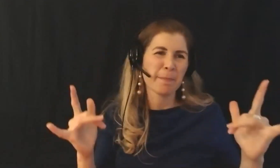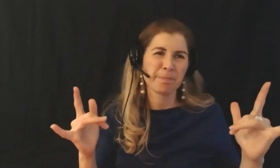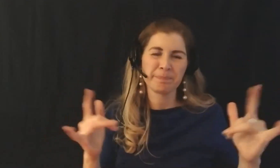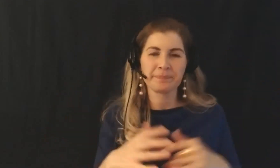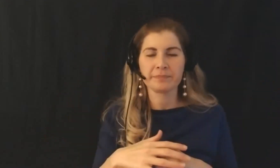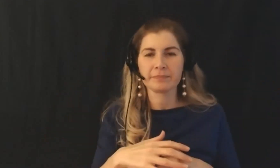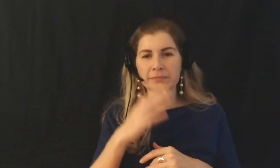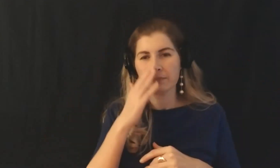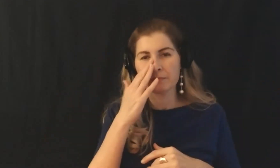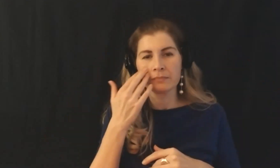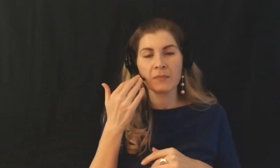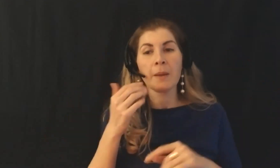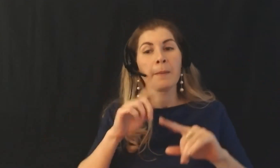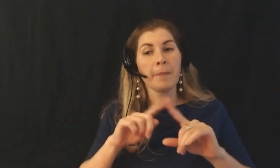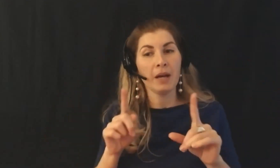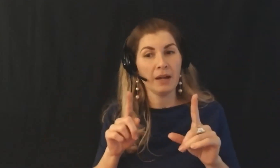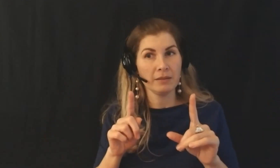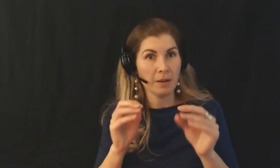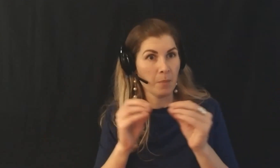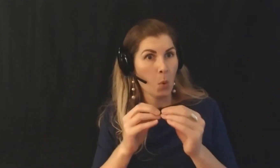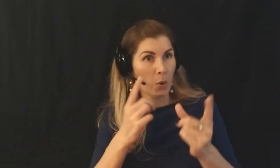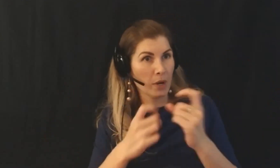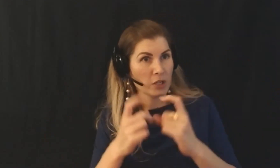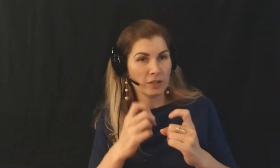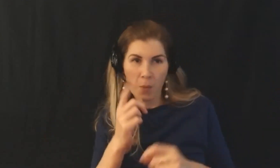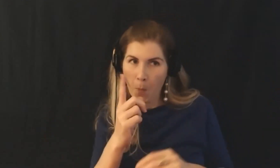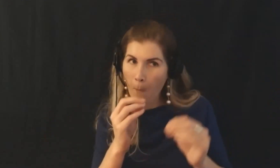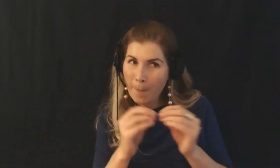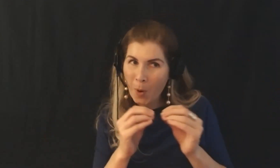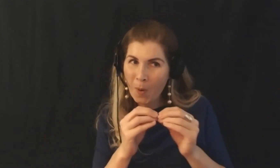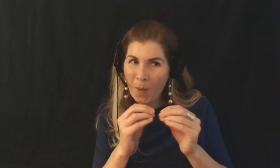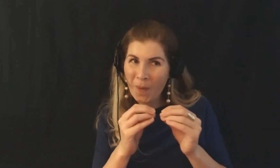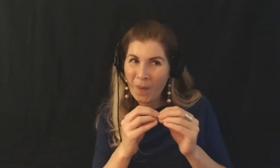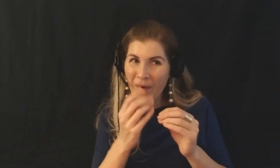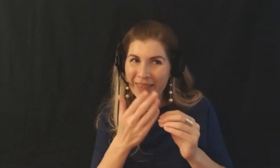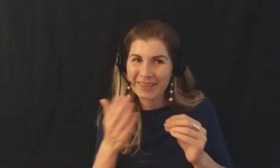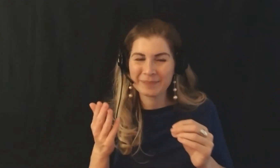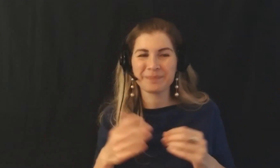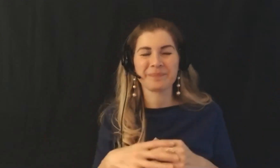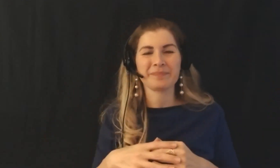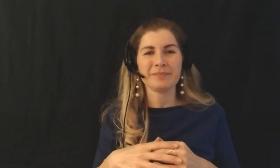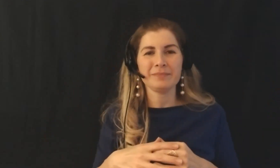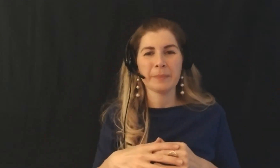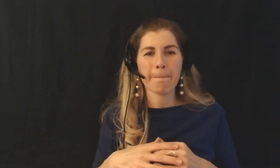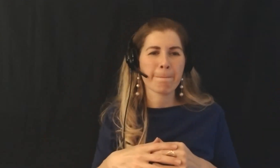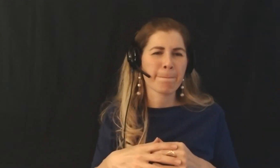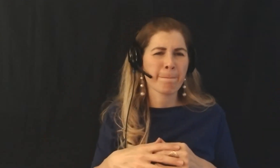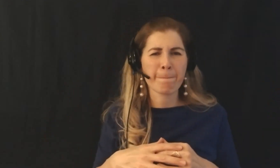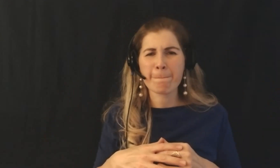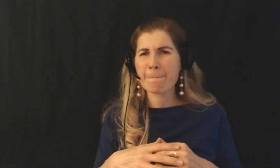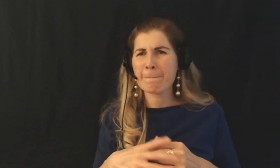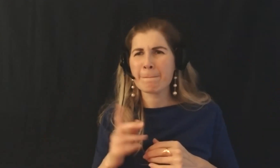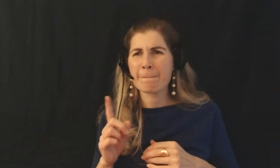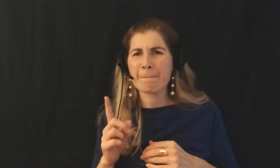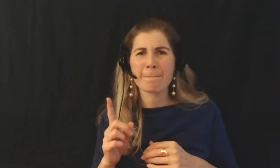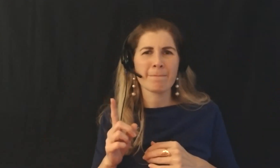Before we dive into more questions, I just want to do one more thing and somehow bring myself back. There